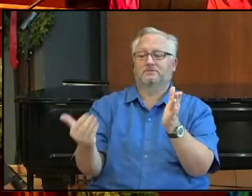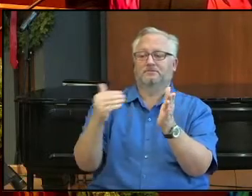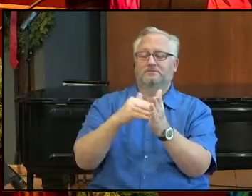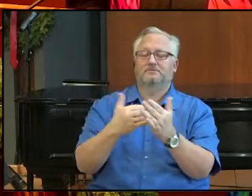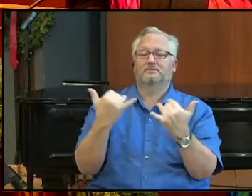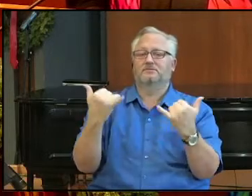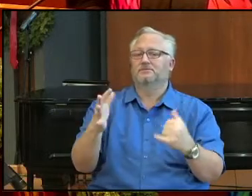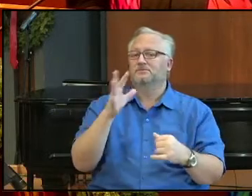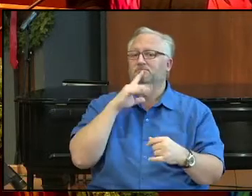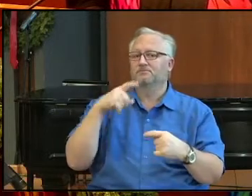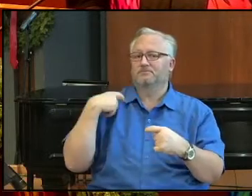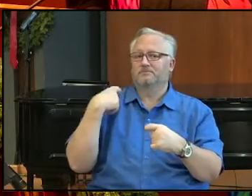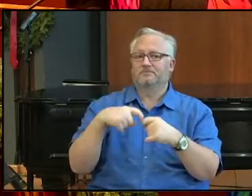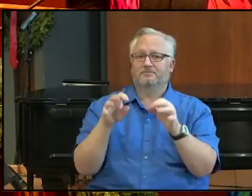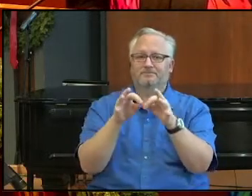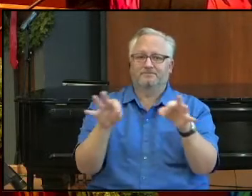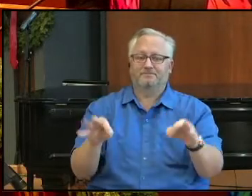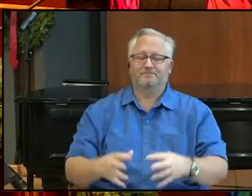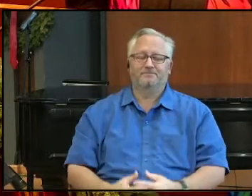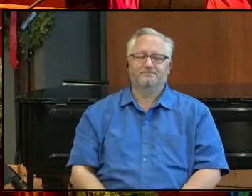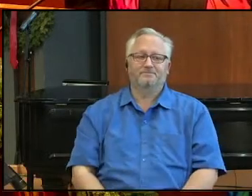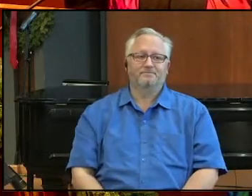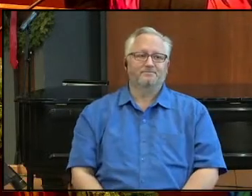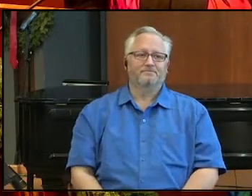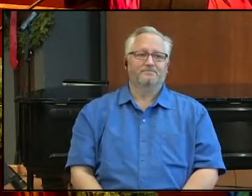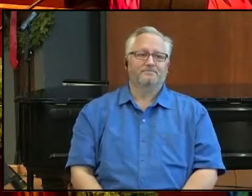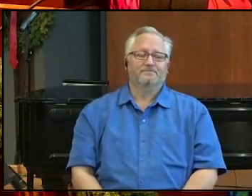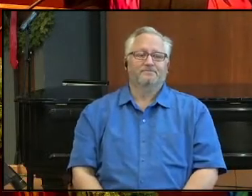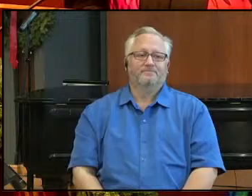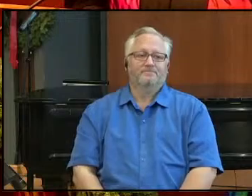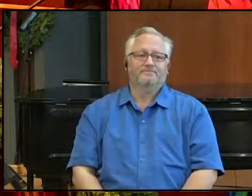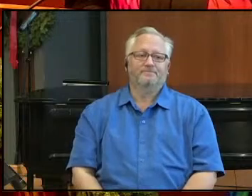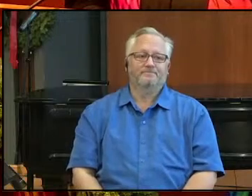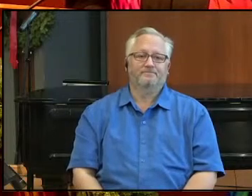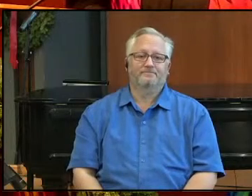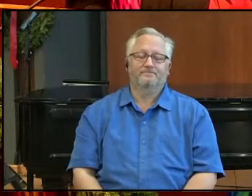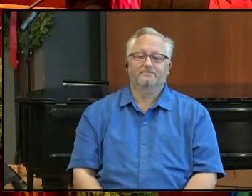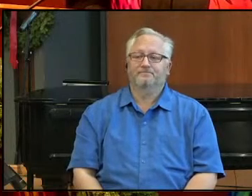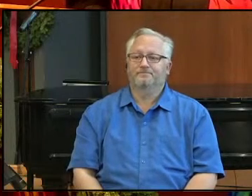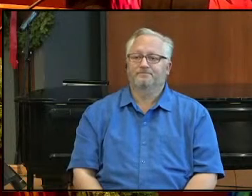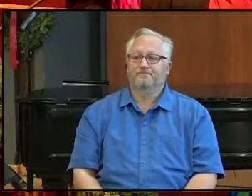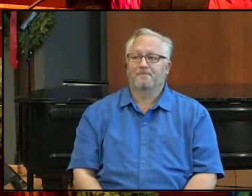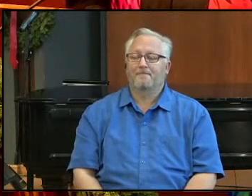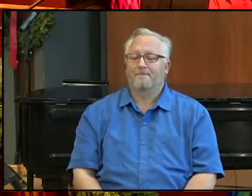aunque a veces nos quedamos cortos, estamos comprometidos a dar